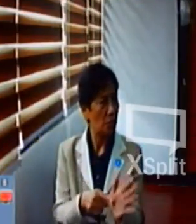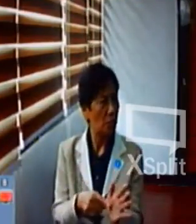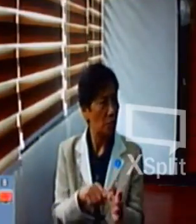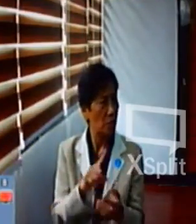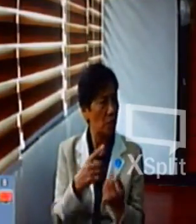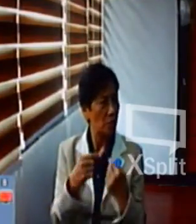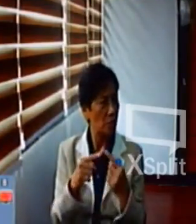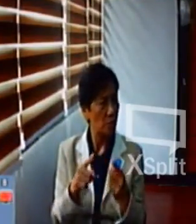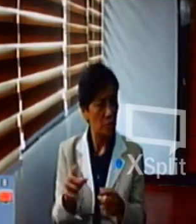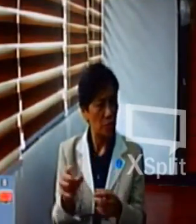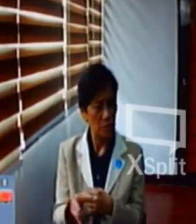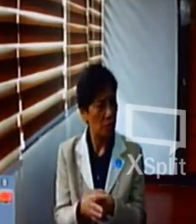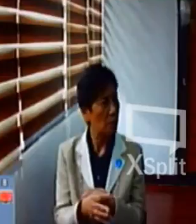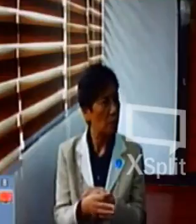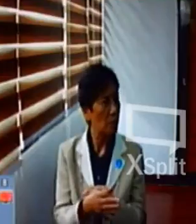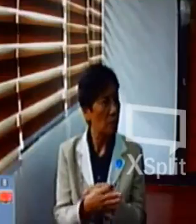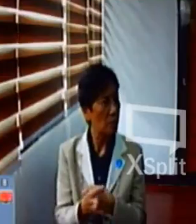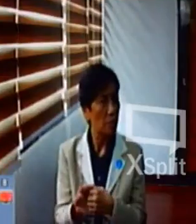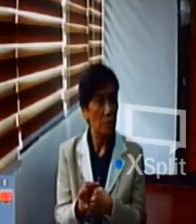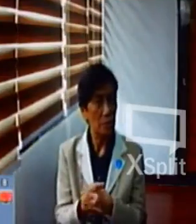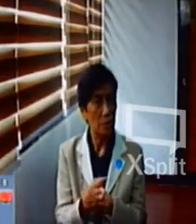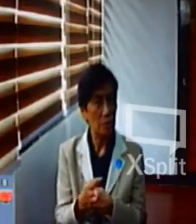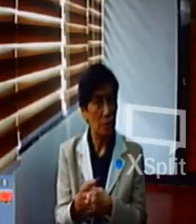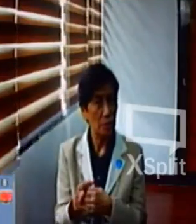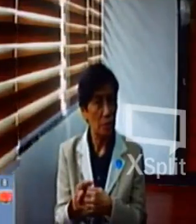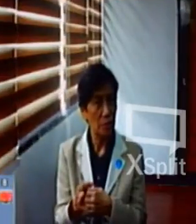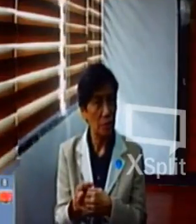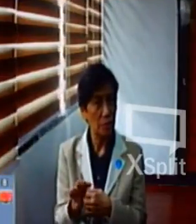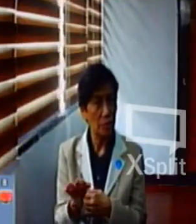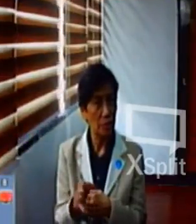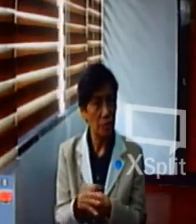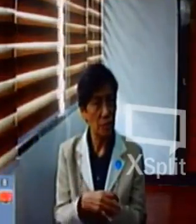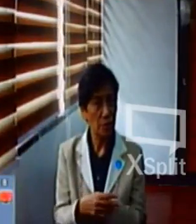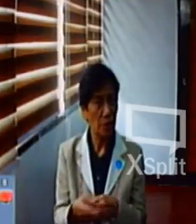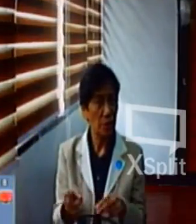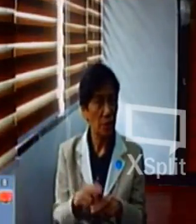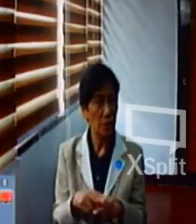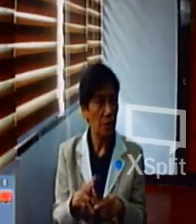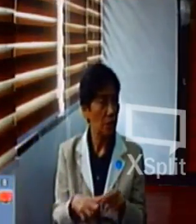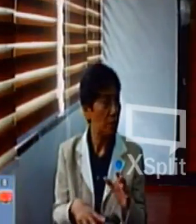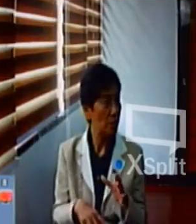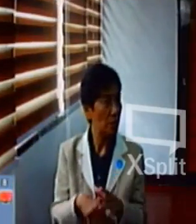the increased emission of these greenhouse gases. So, basing on